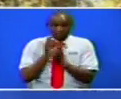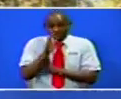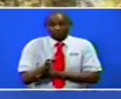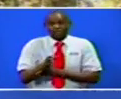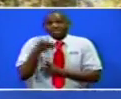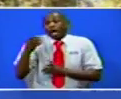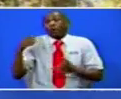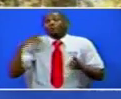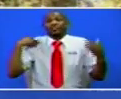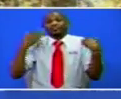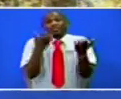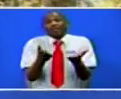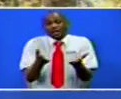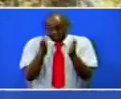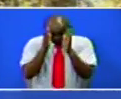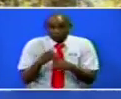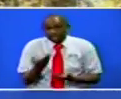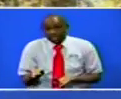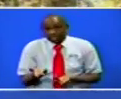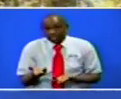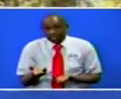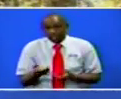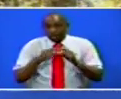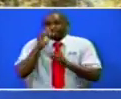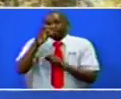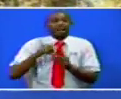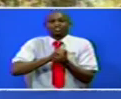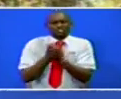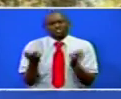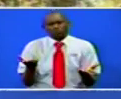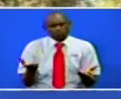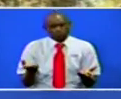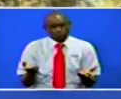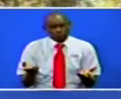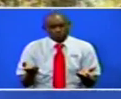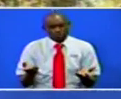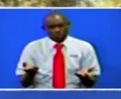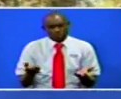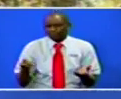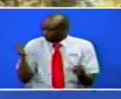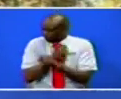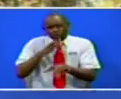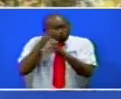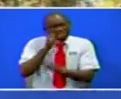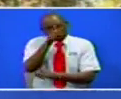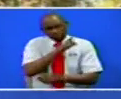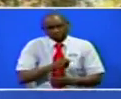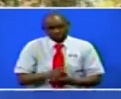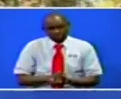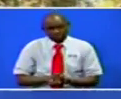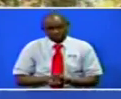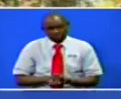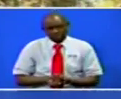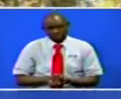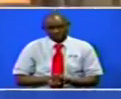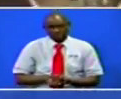interfered you have not deal with the person who your words who will trust you so we